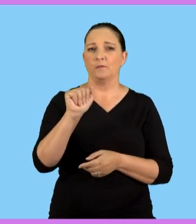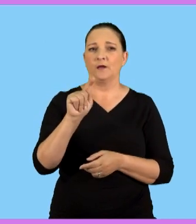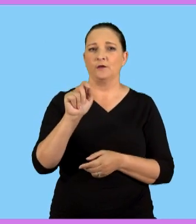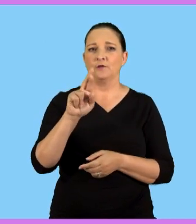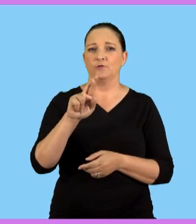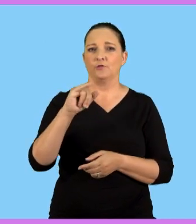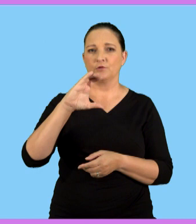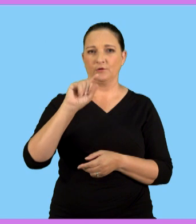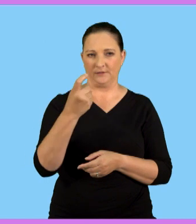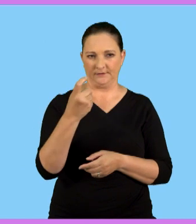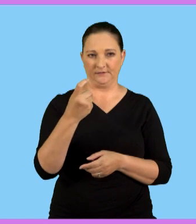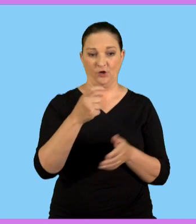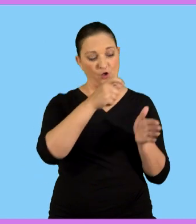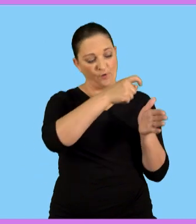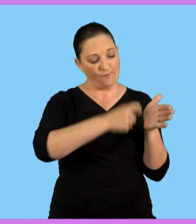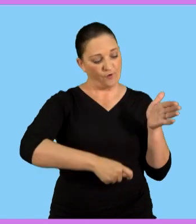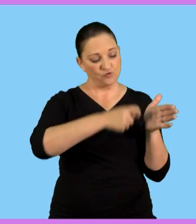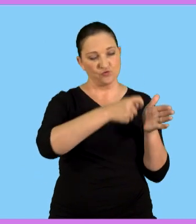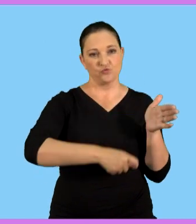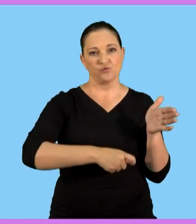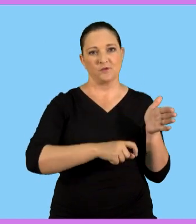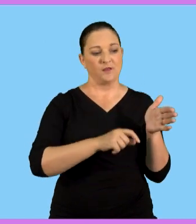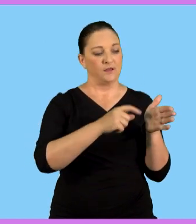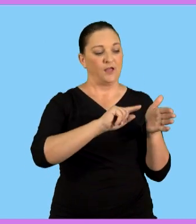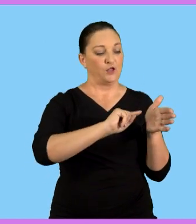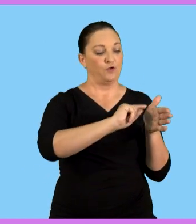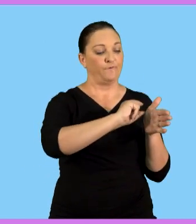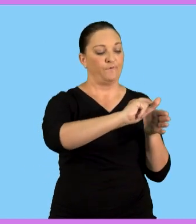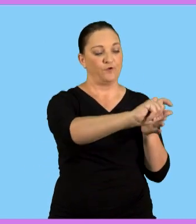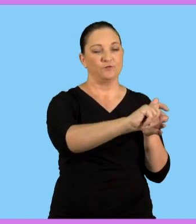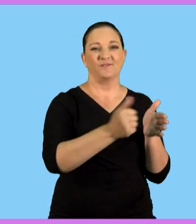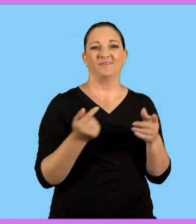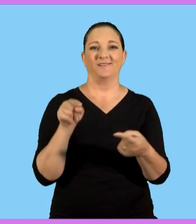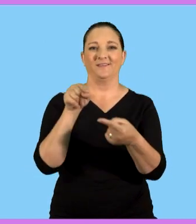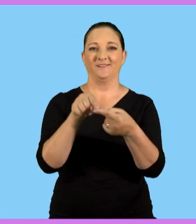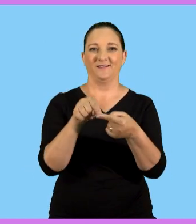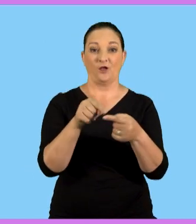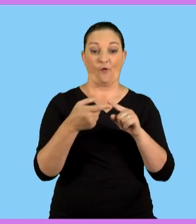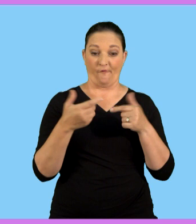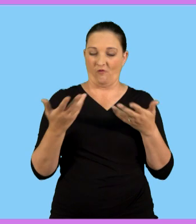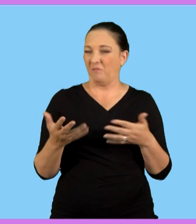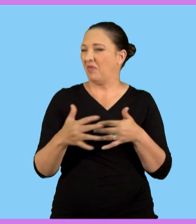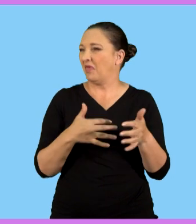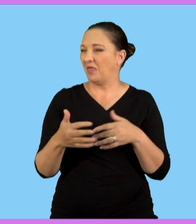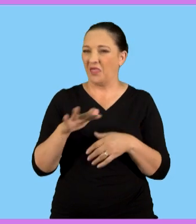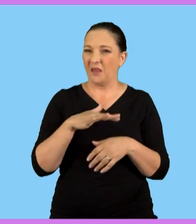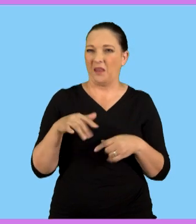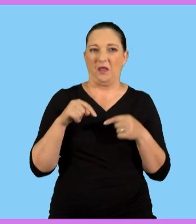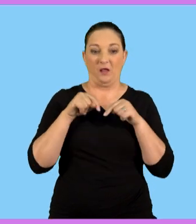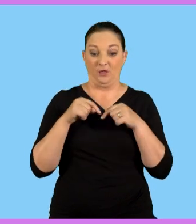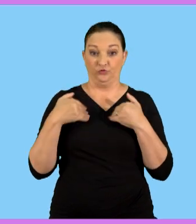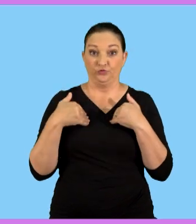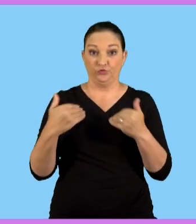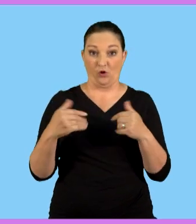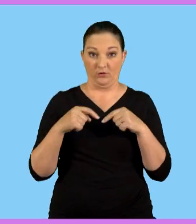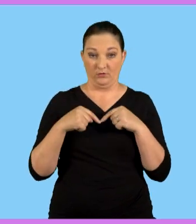are shown in the first column and the destinations are shown in the first row. Right? So the distance from any origin,